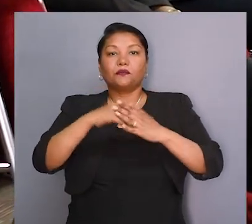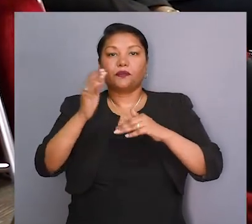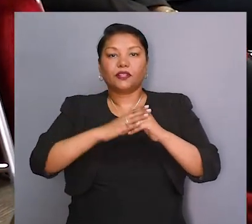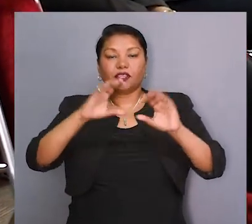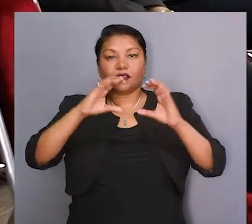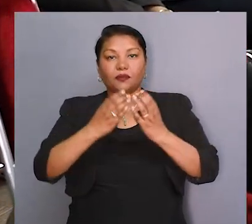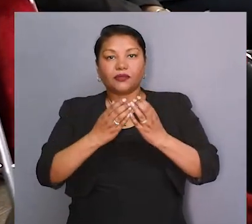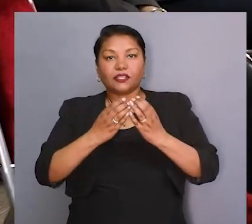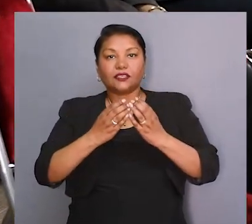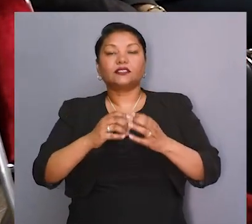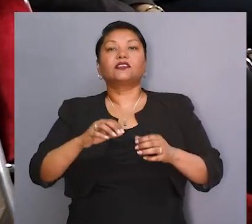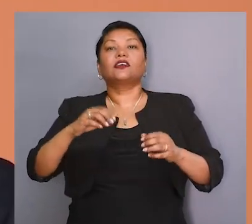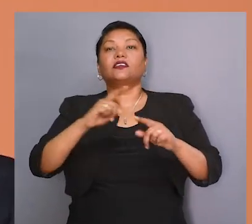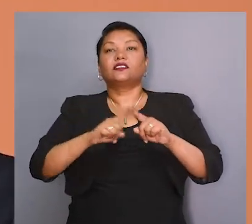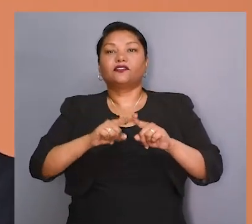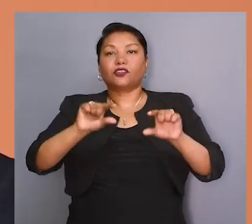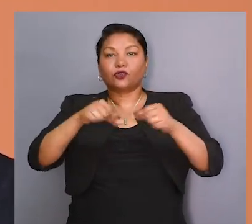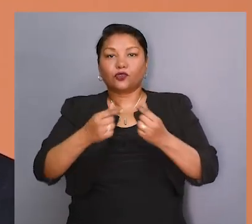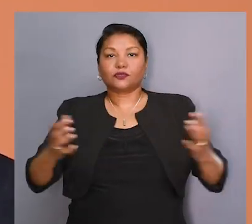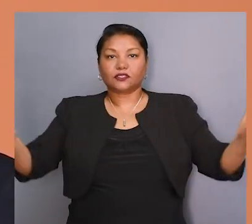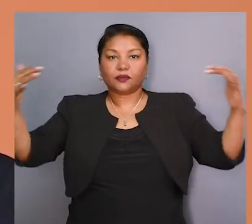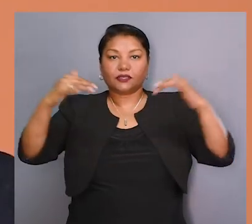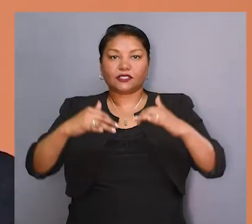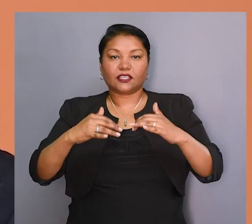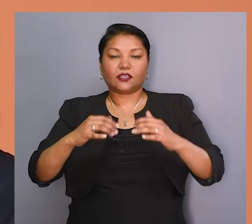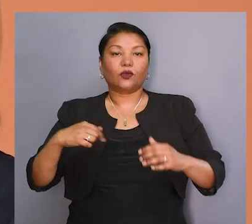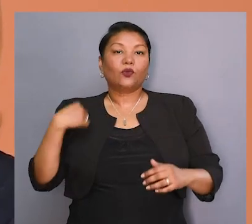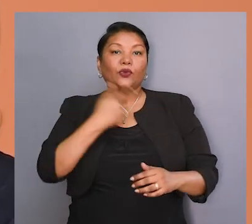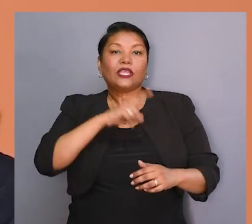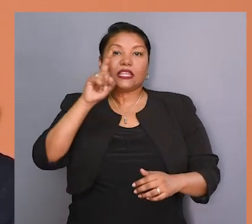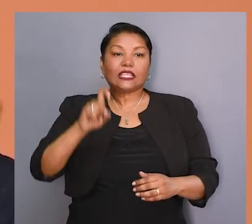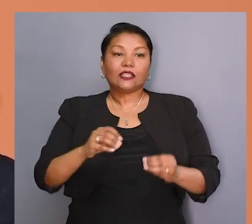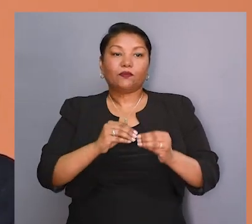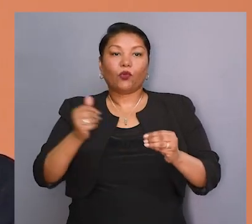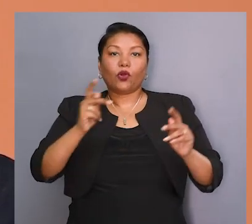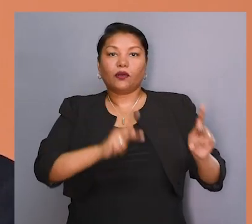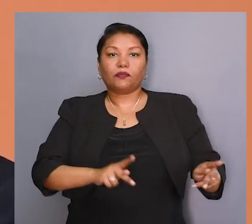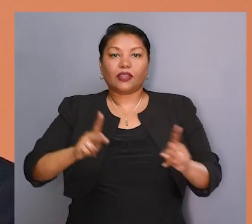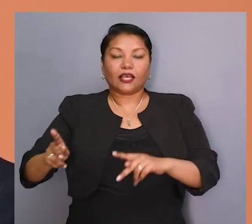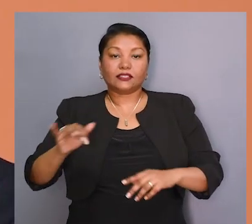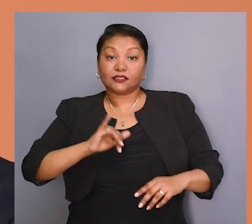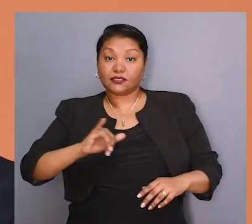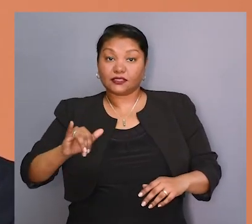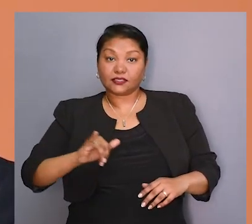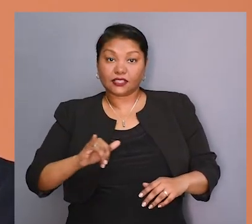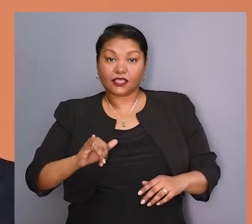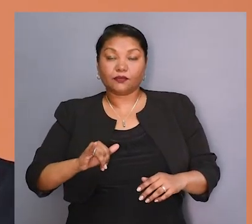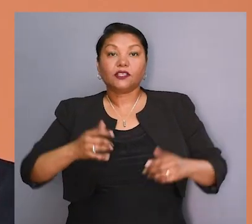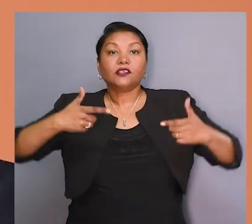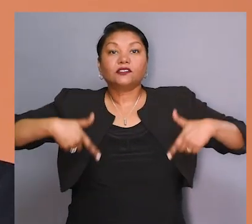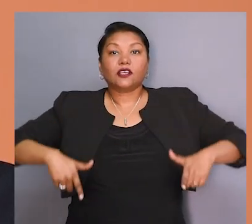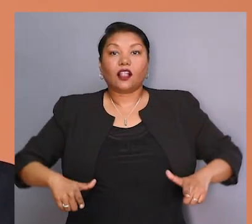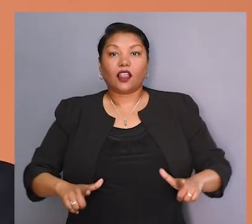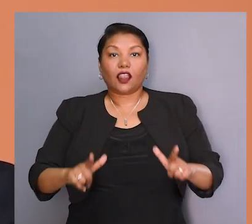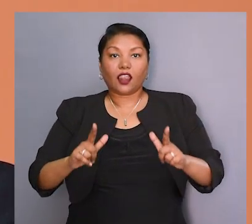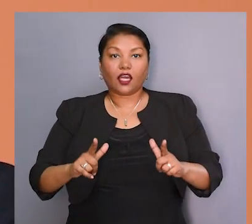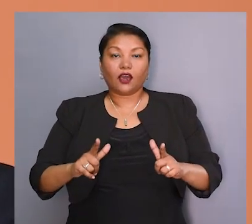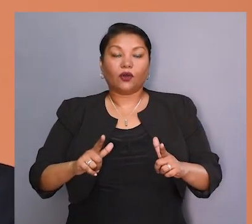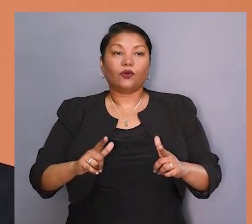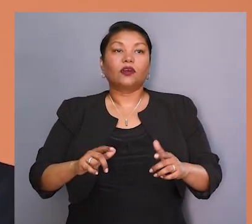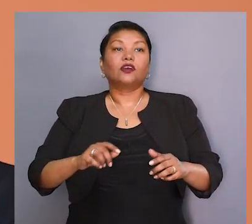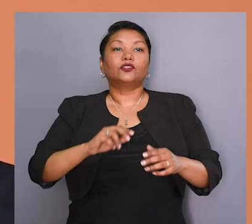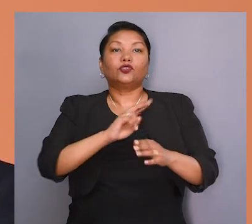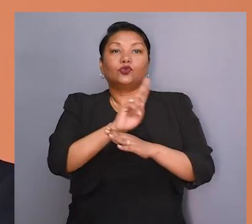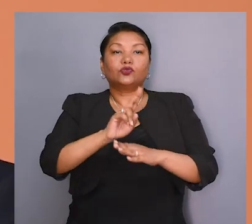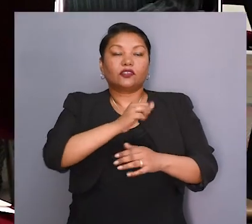service providers. We need more multi-stakeholder approaches like this one that leverage the strengths of